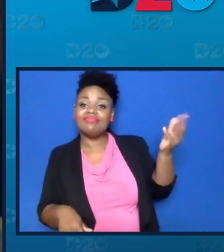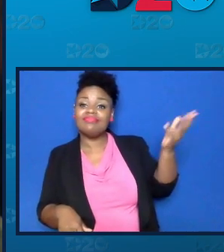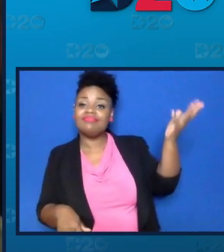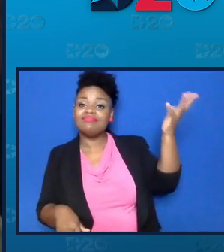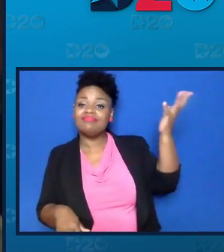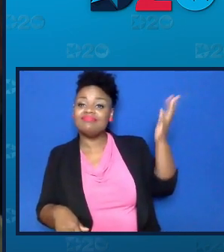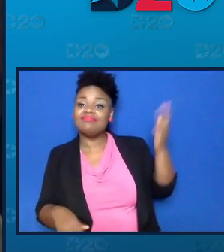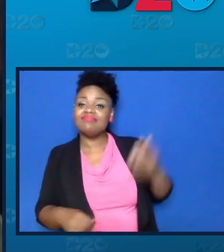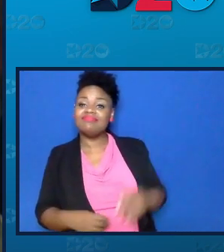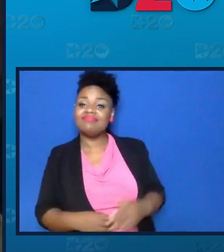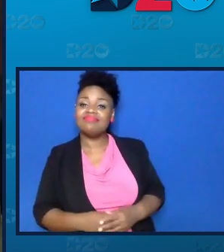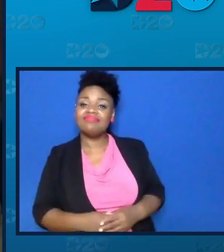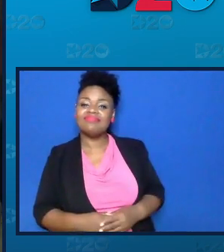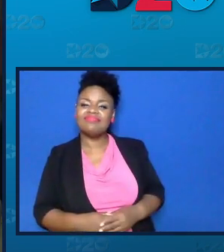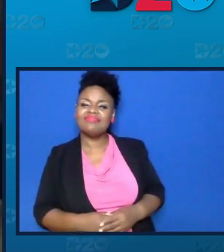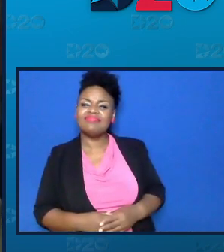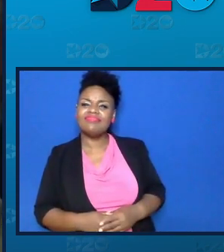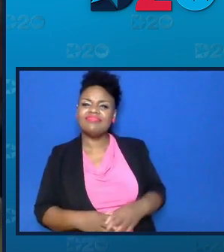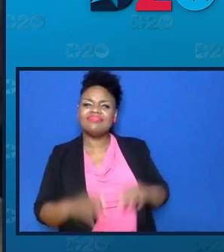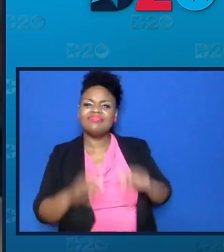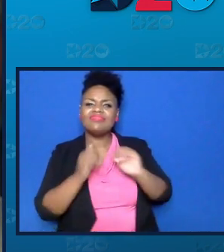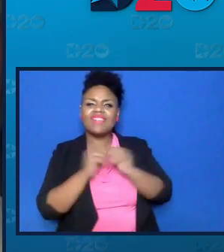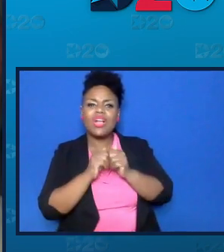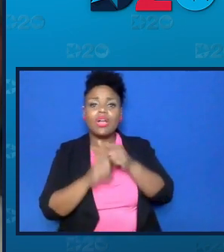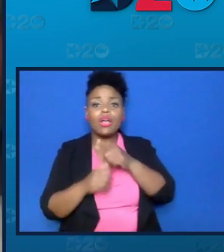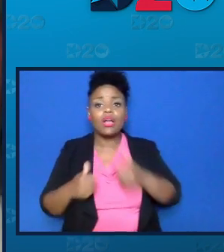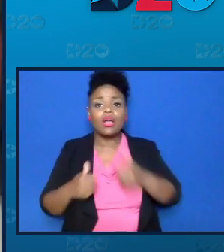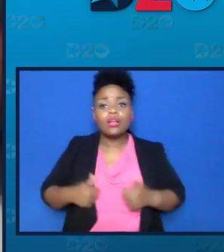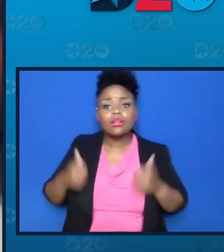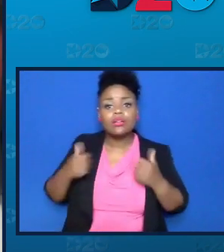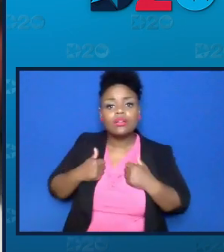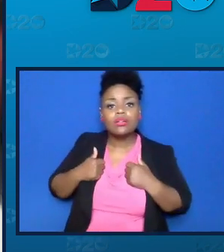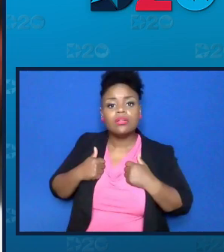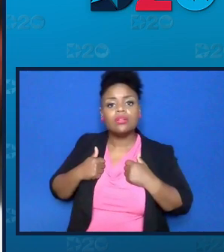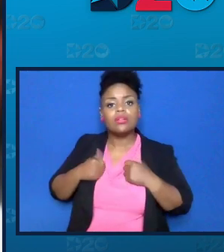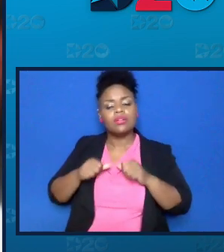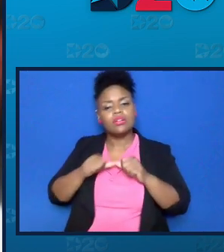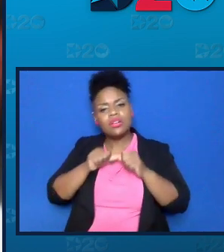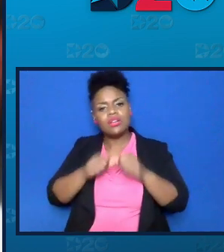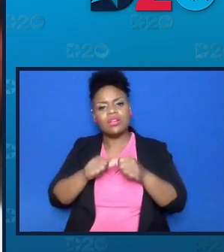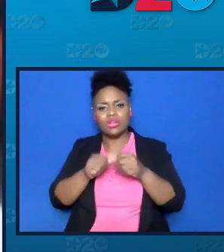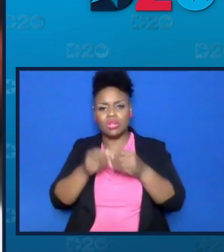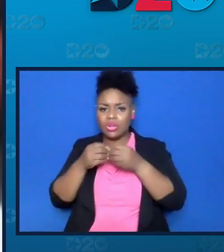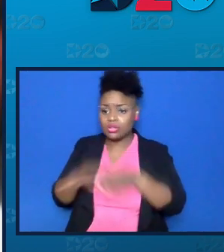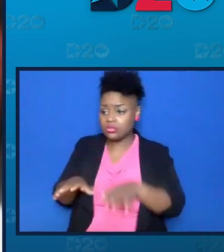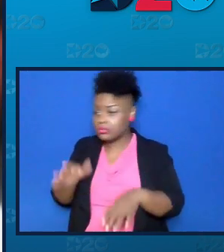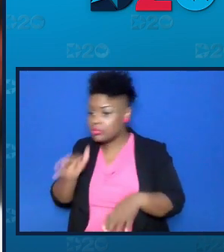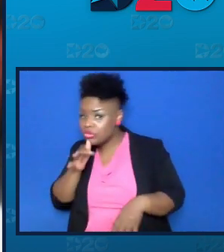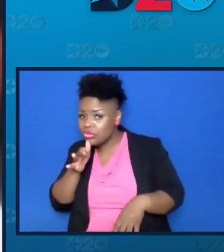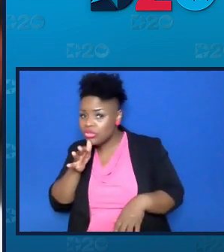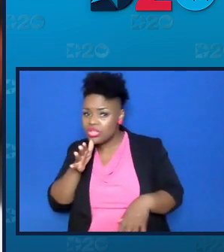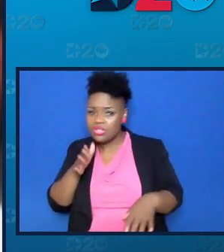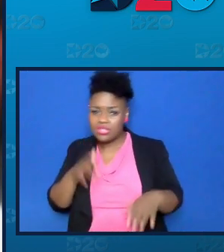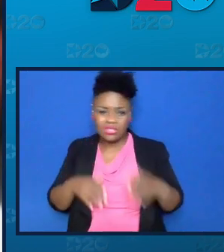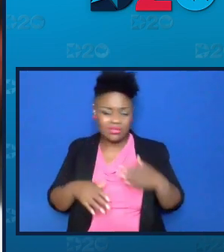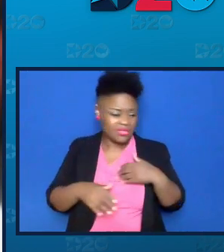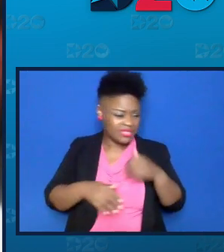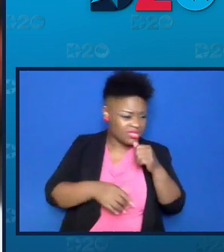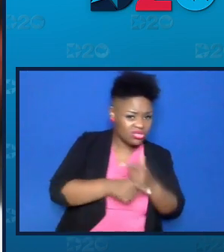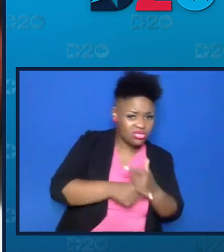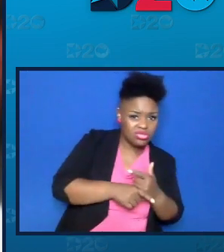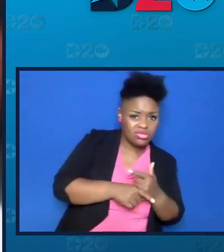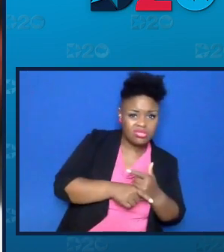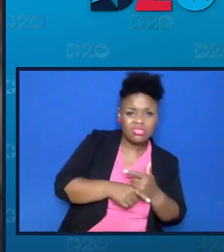The way he survived losing my mom and my sister, and then losing my brother, is